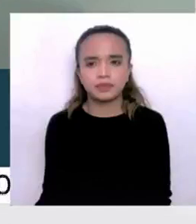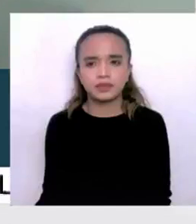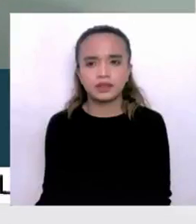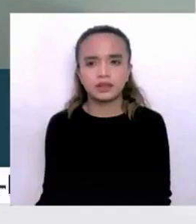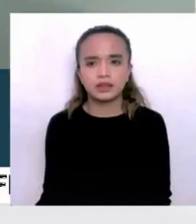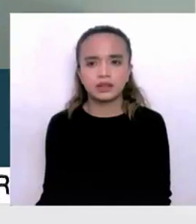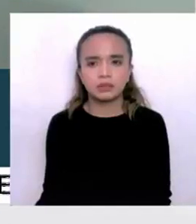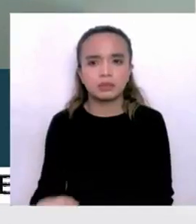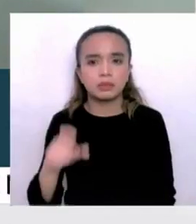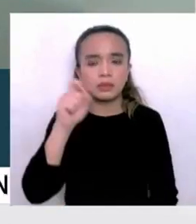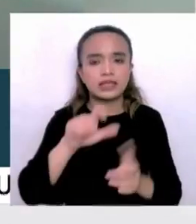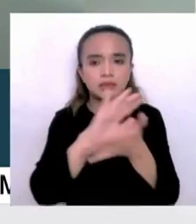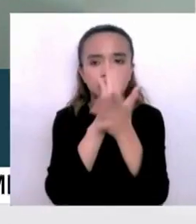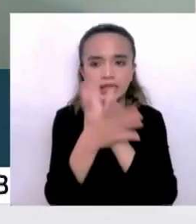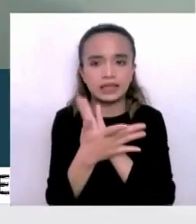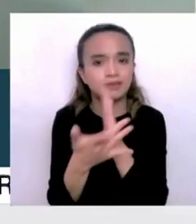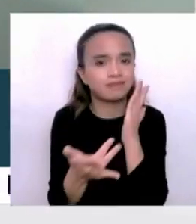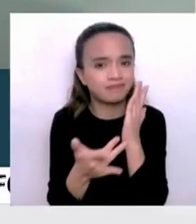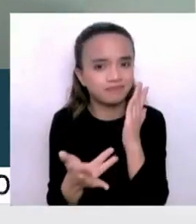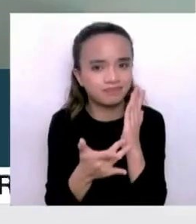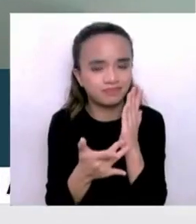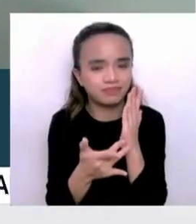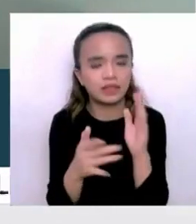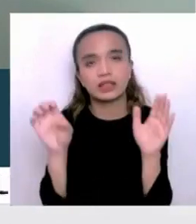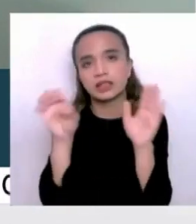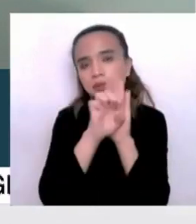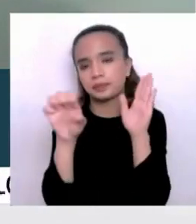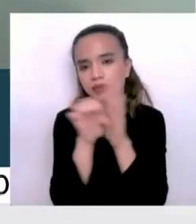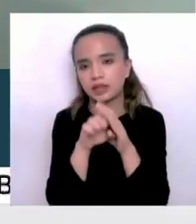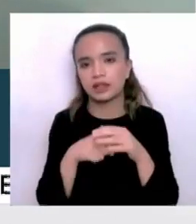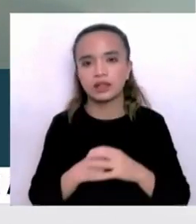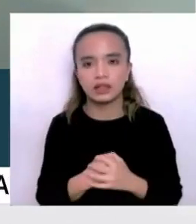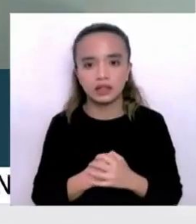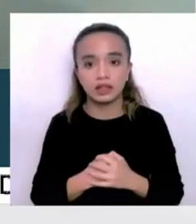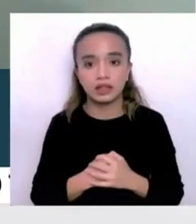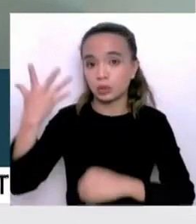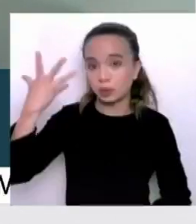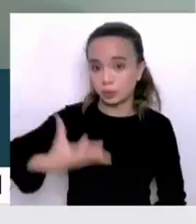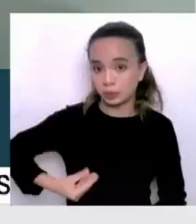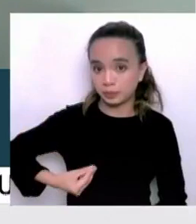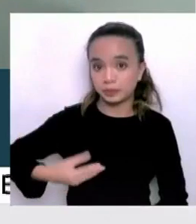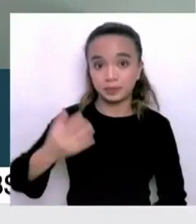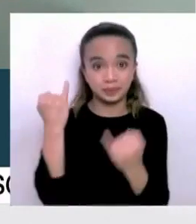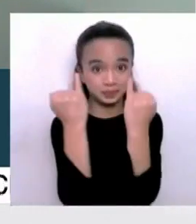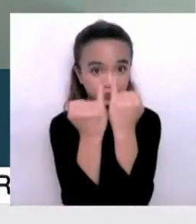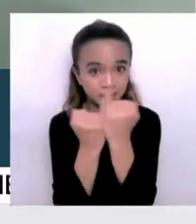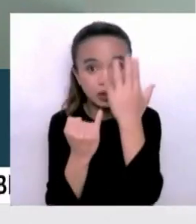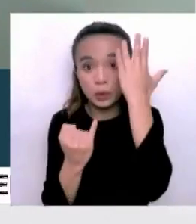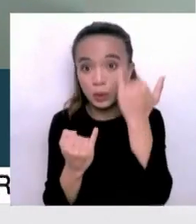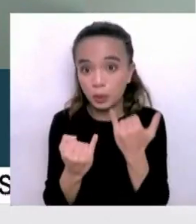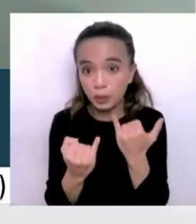digitalized. No? We have to go on digitalization. For example, ang corruption sa PhilHealth because of no